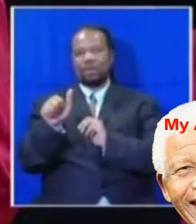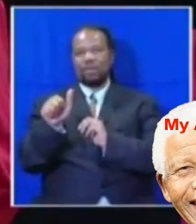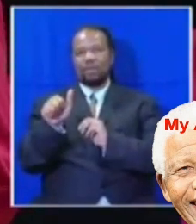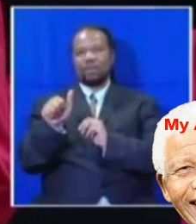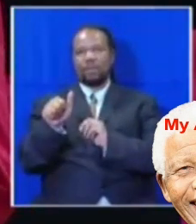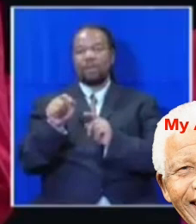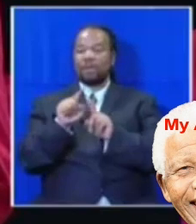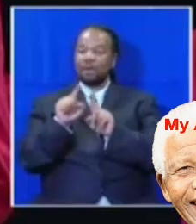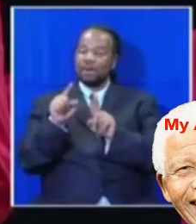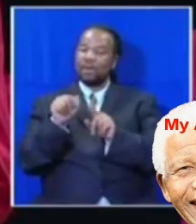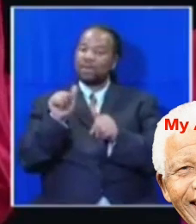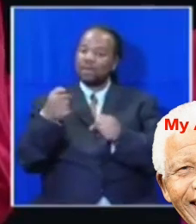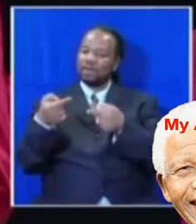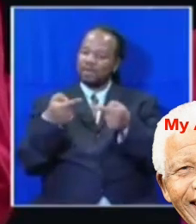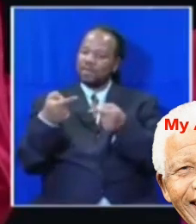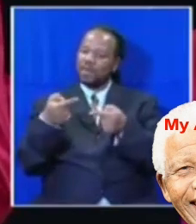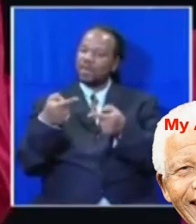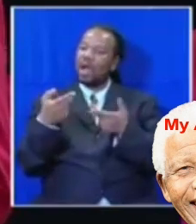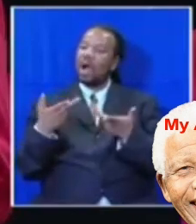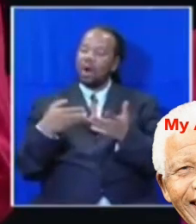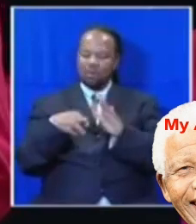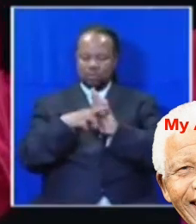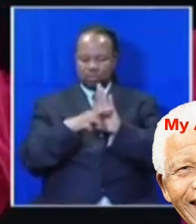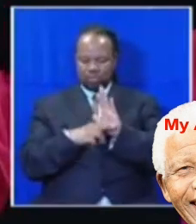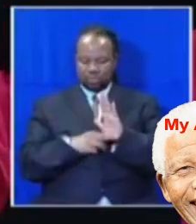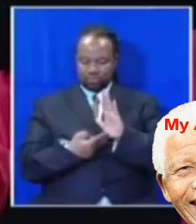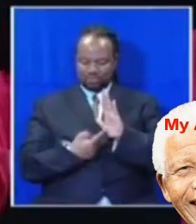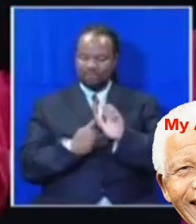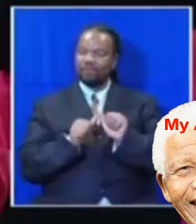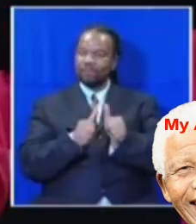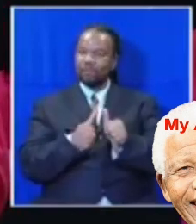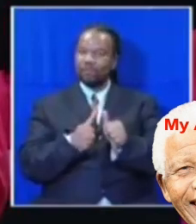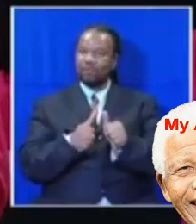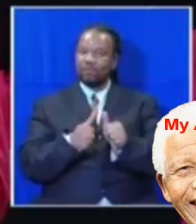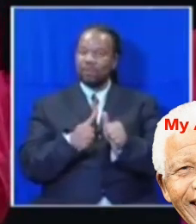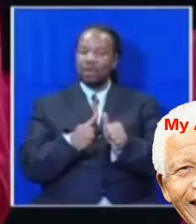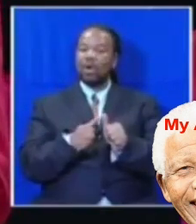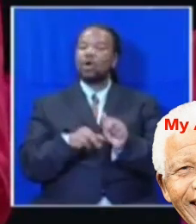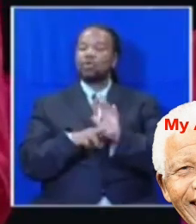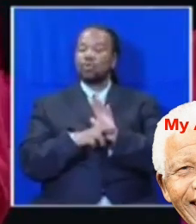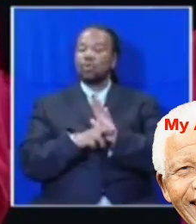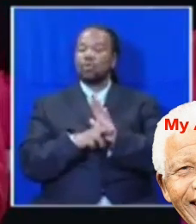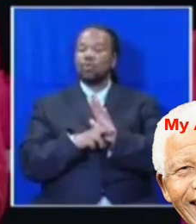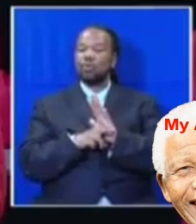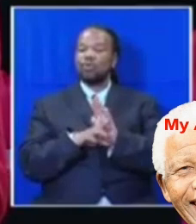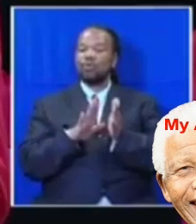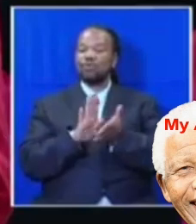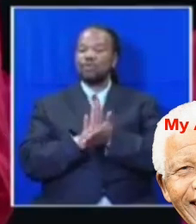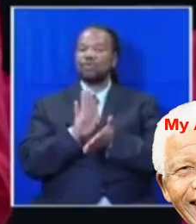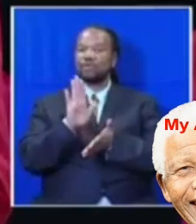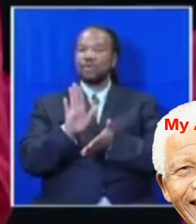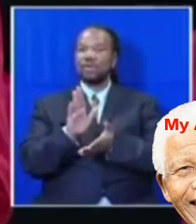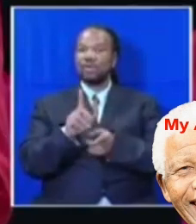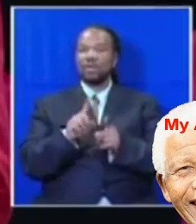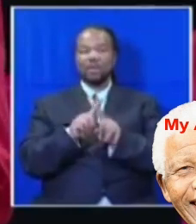of the debate. And part of the rules there in Rule 50 is on irrelevance and